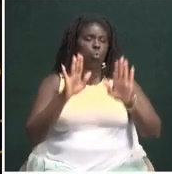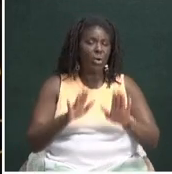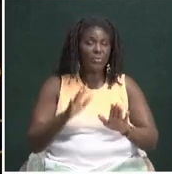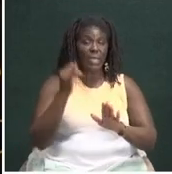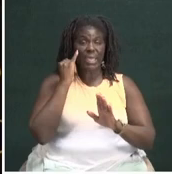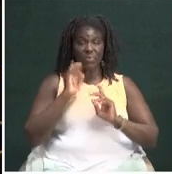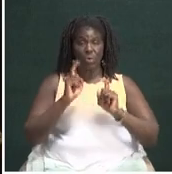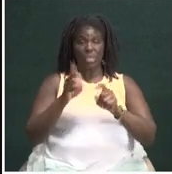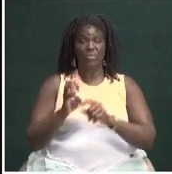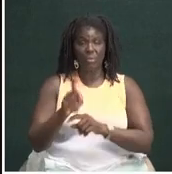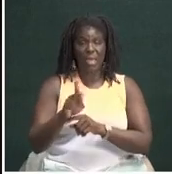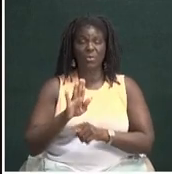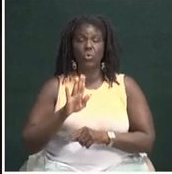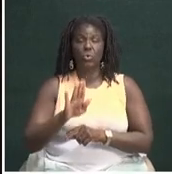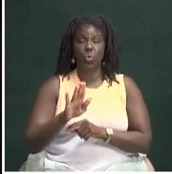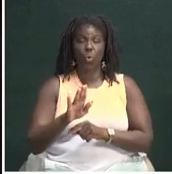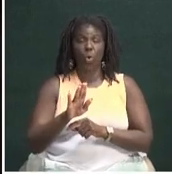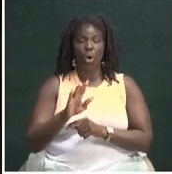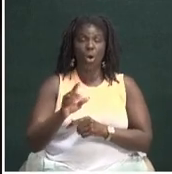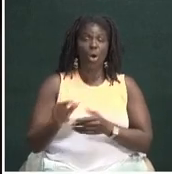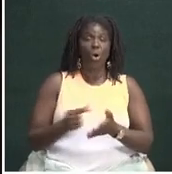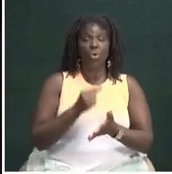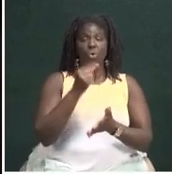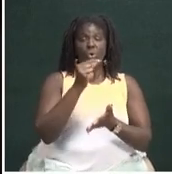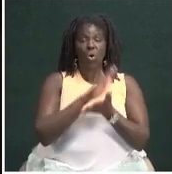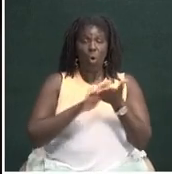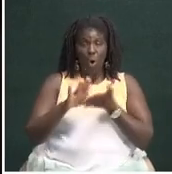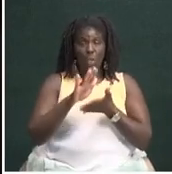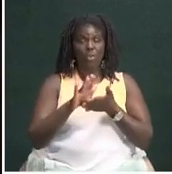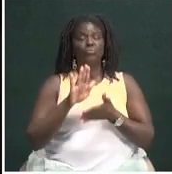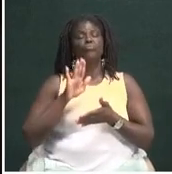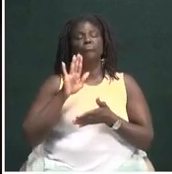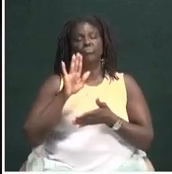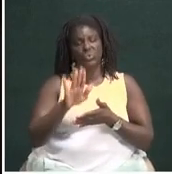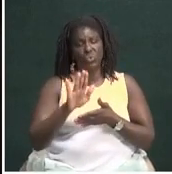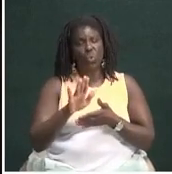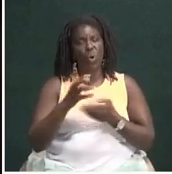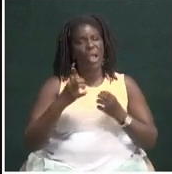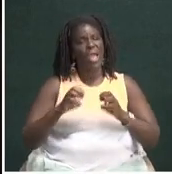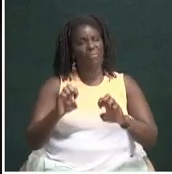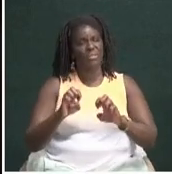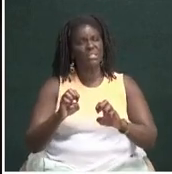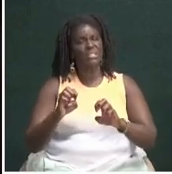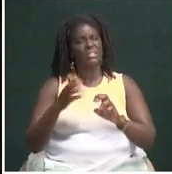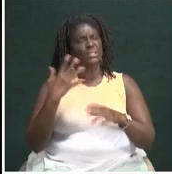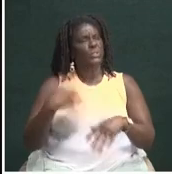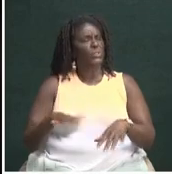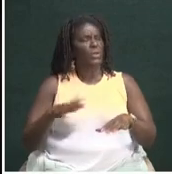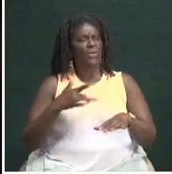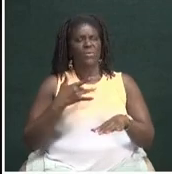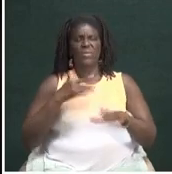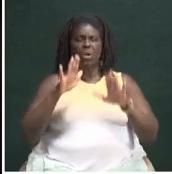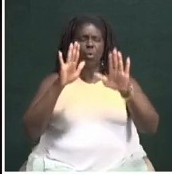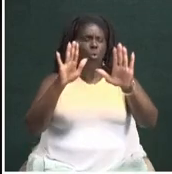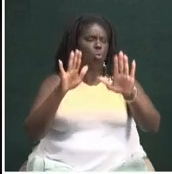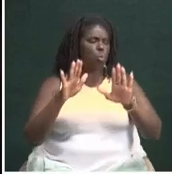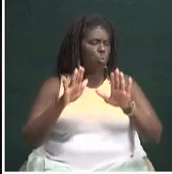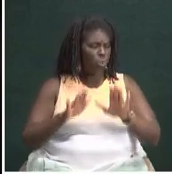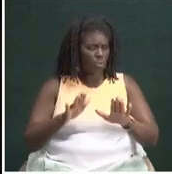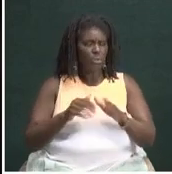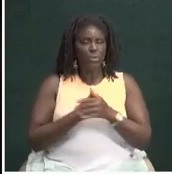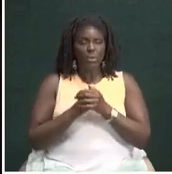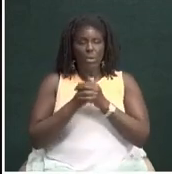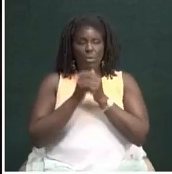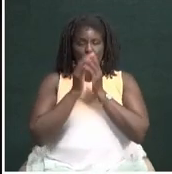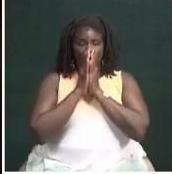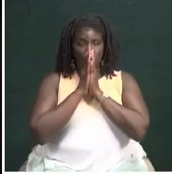can give back to your alma mater, you'll find that your efforts really are magnified here. You get tremendous impact being involved at